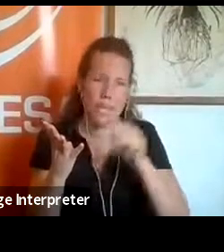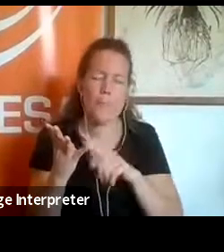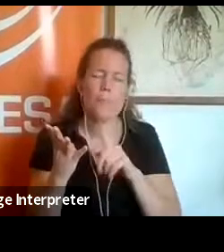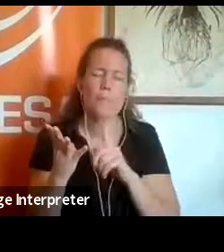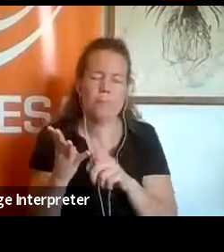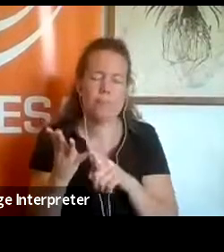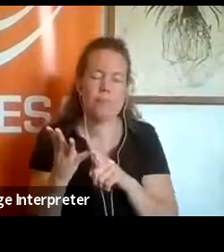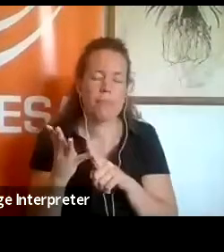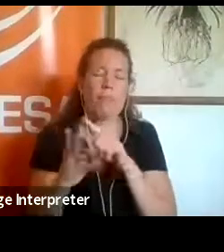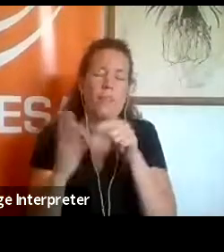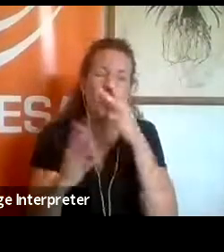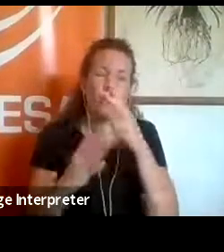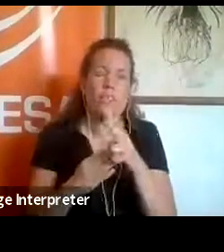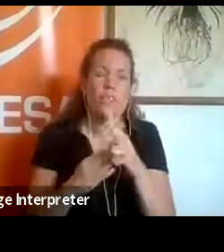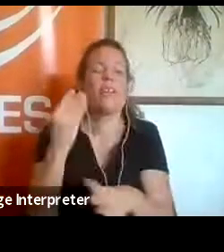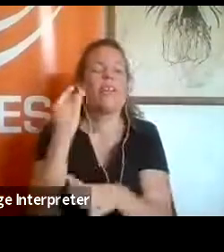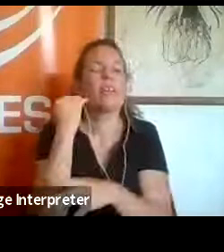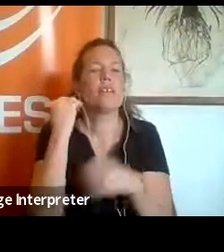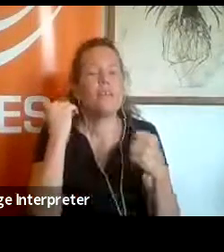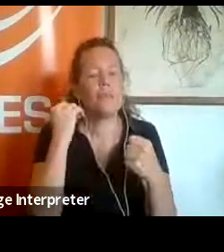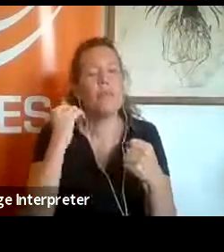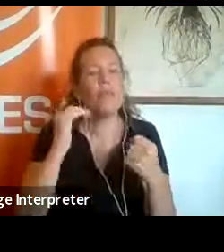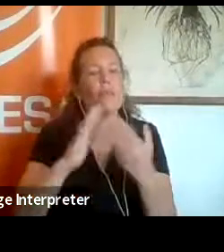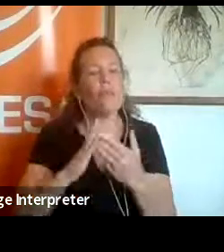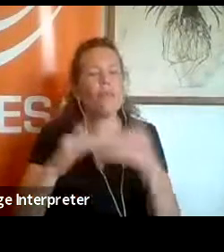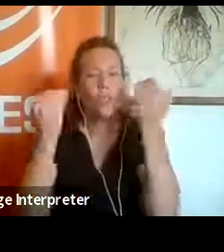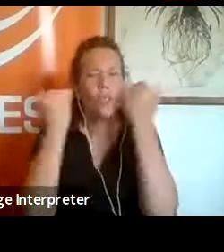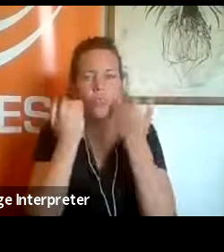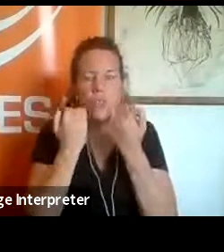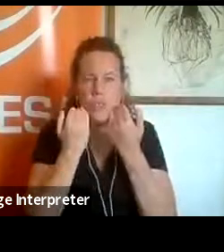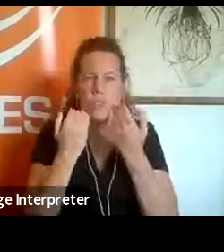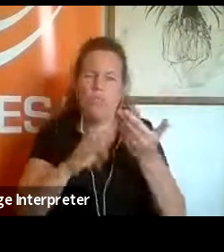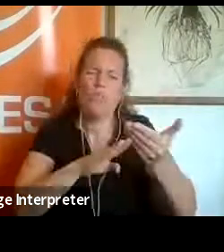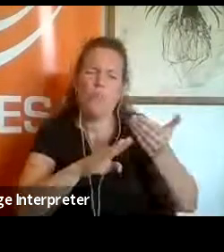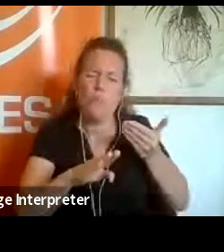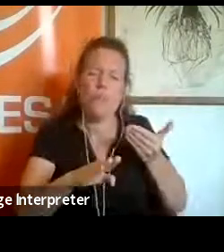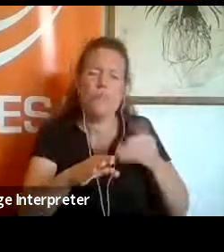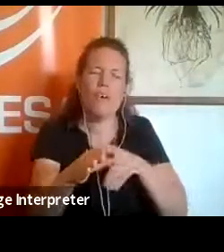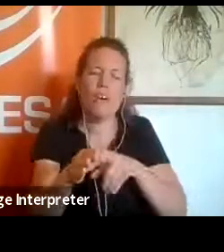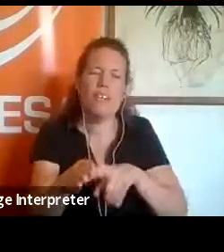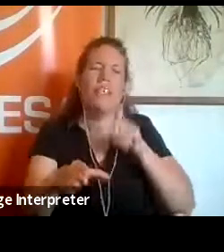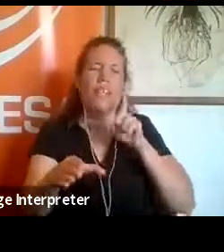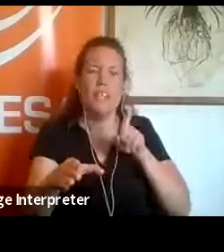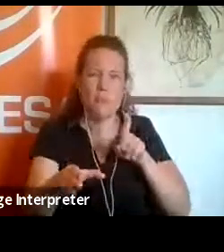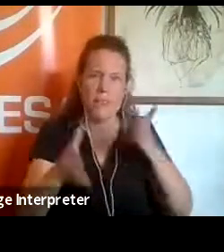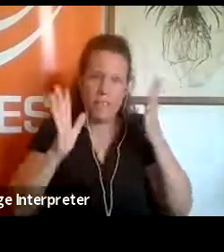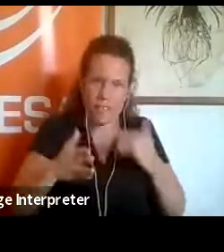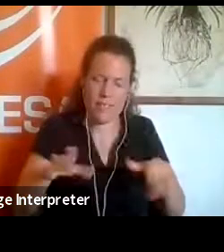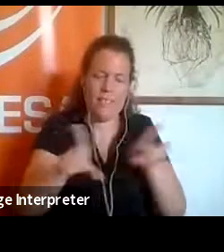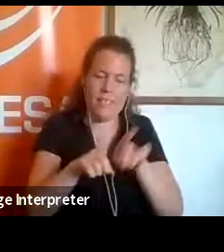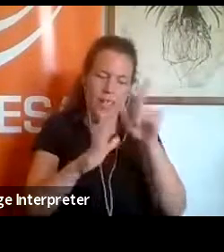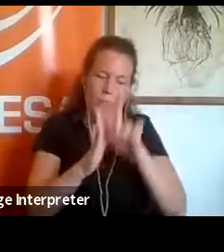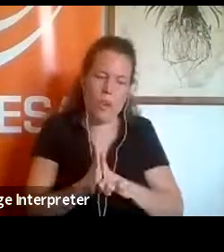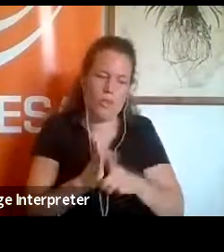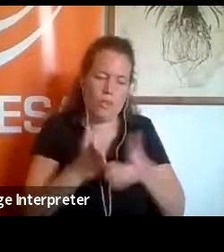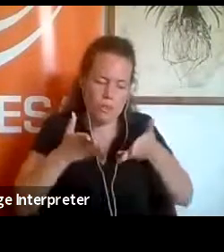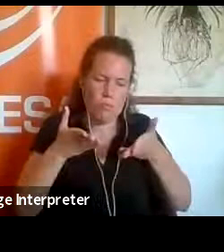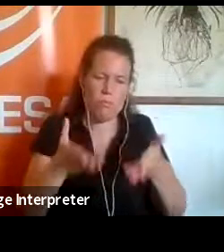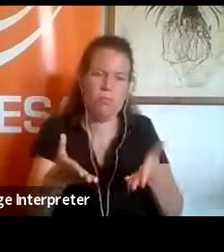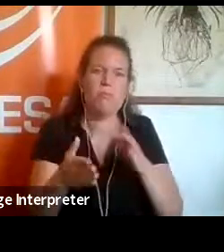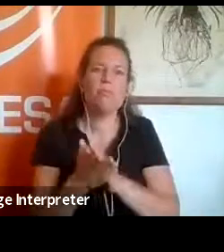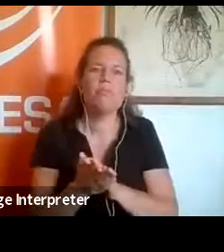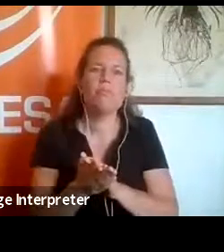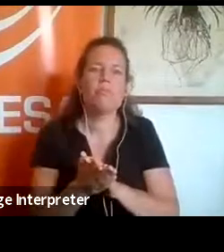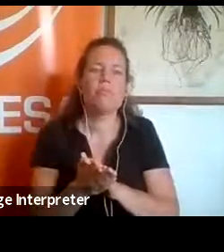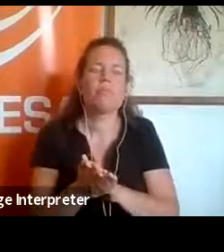criminal codes that have been in existence long before independence are still in force. And these laws provide for provisions like